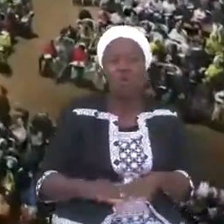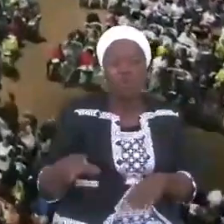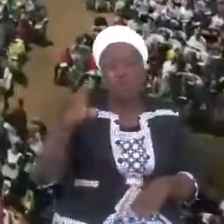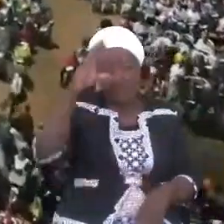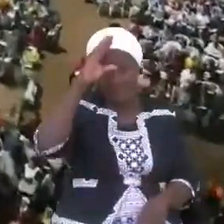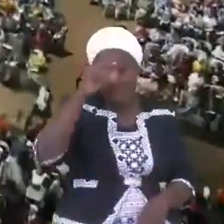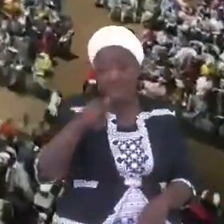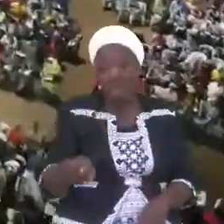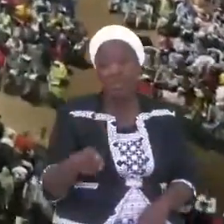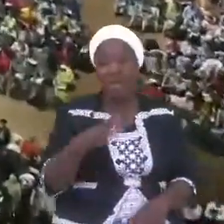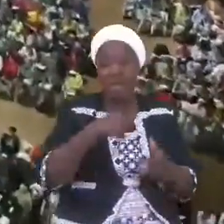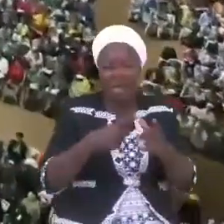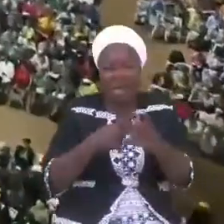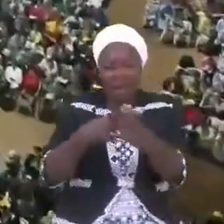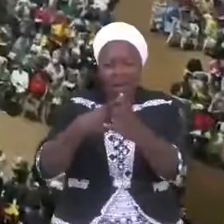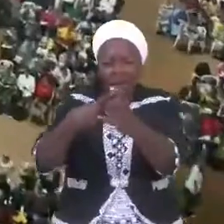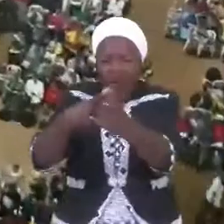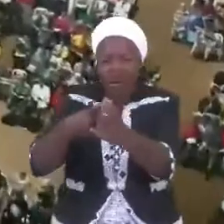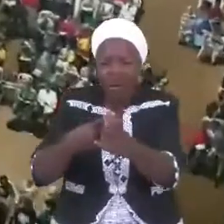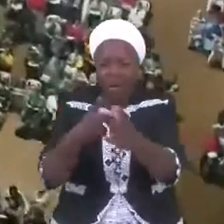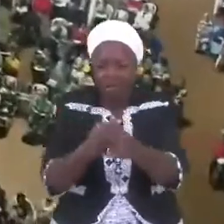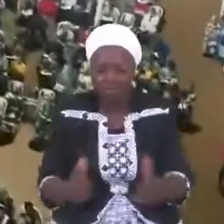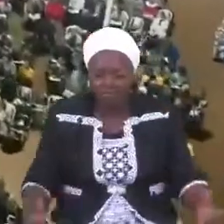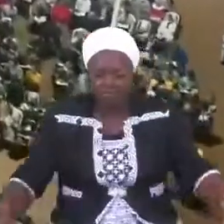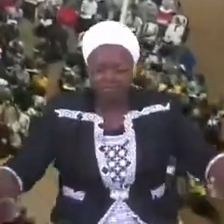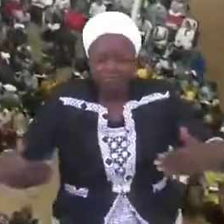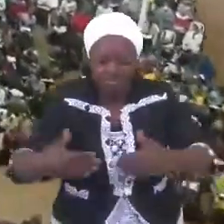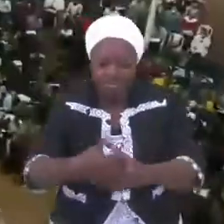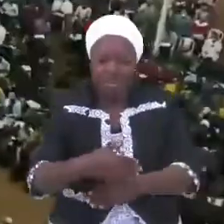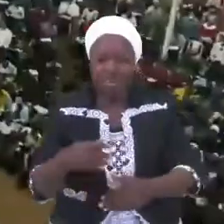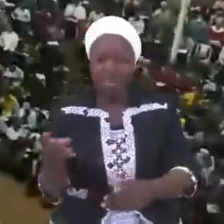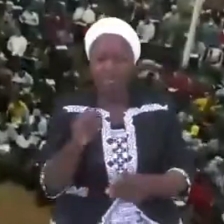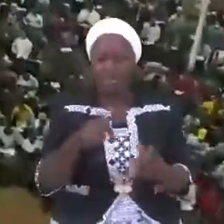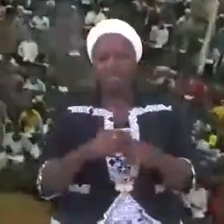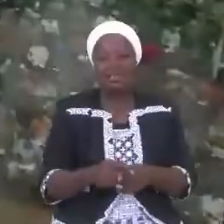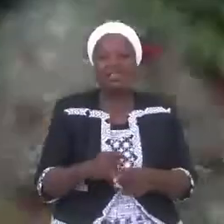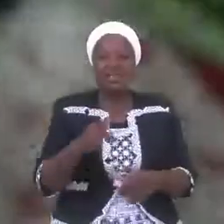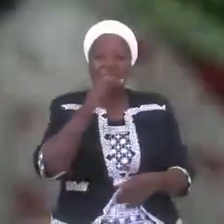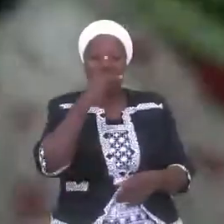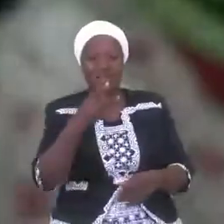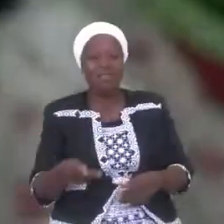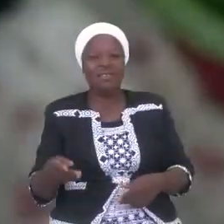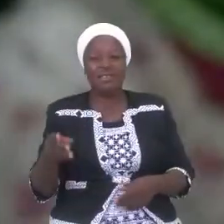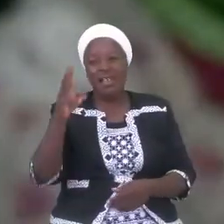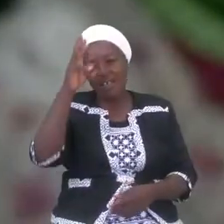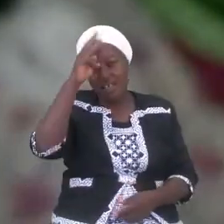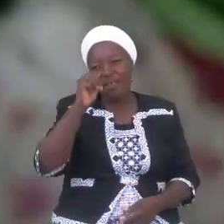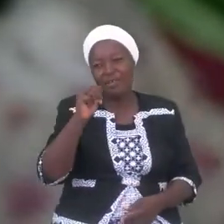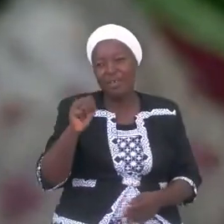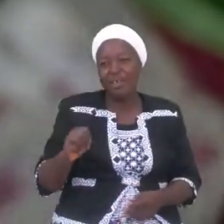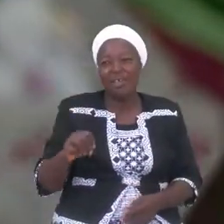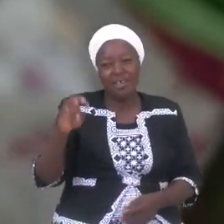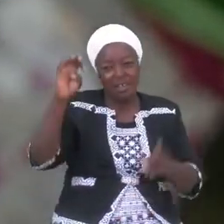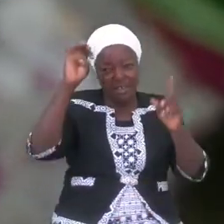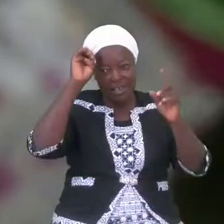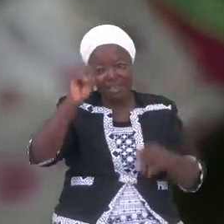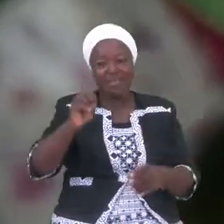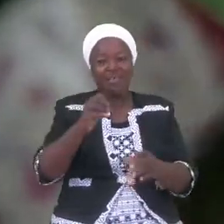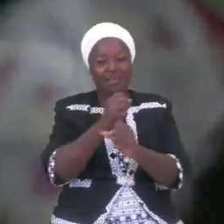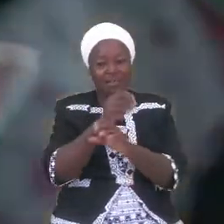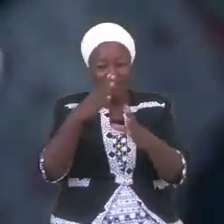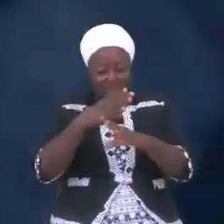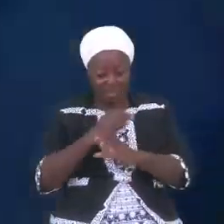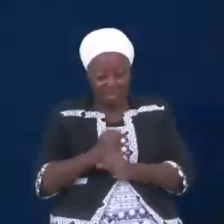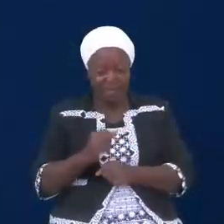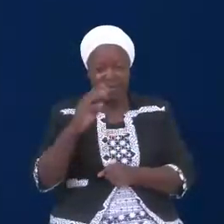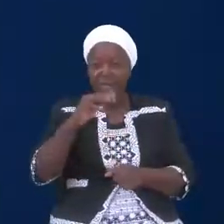ran and fell on his neck and kissed him. He received him. The Lord will receive you